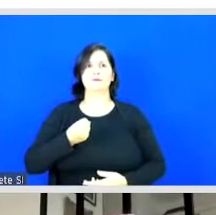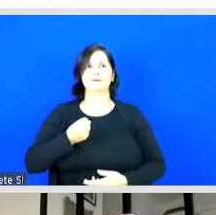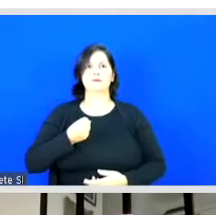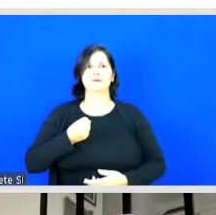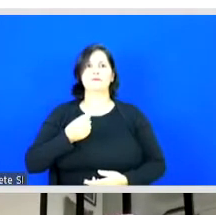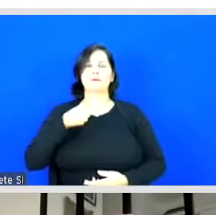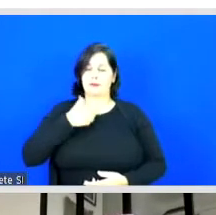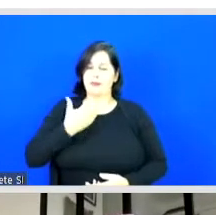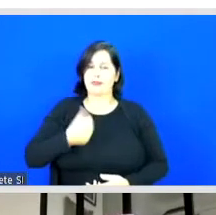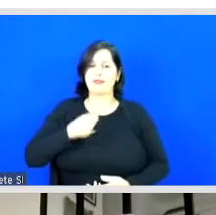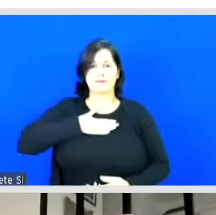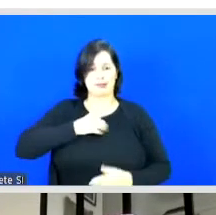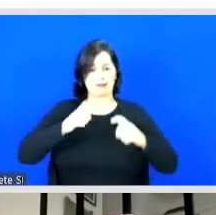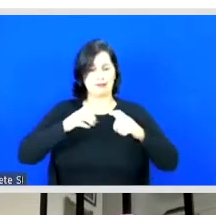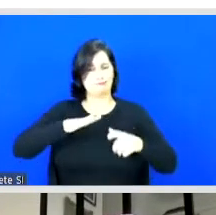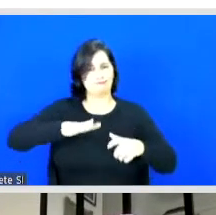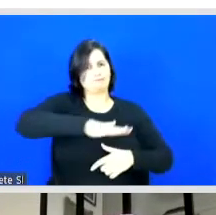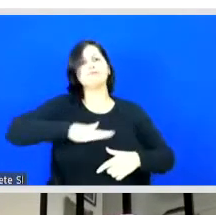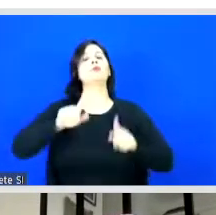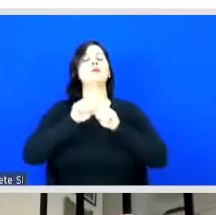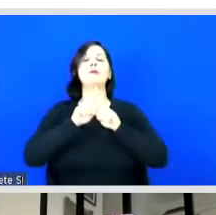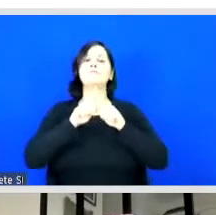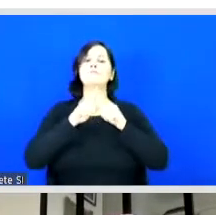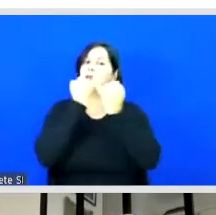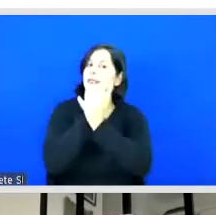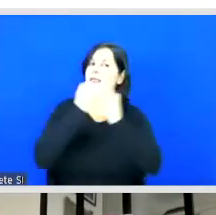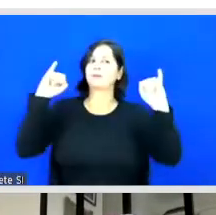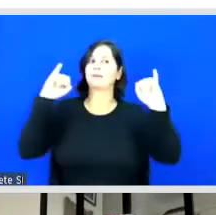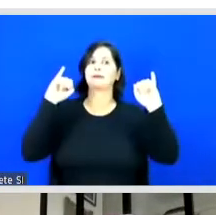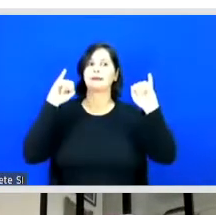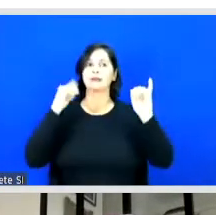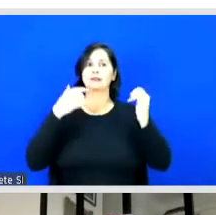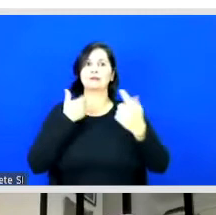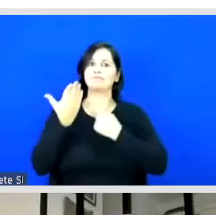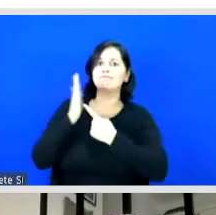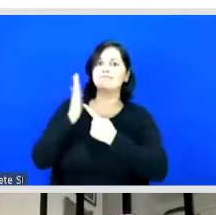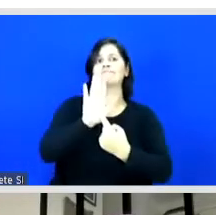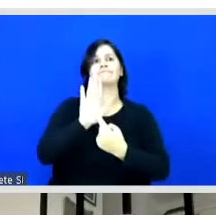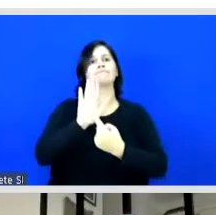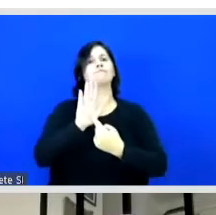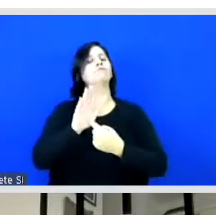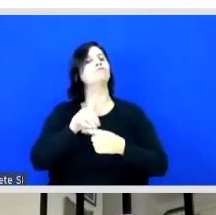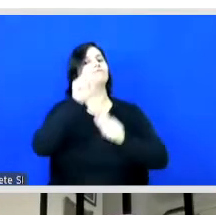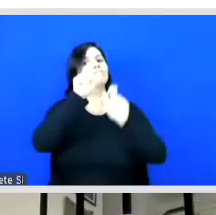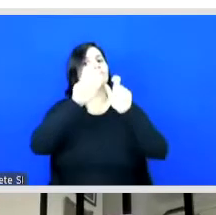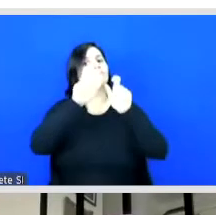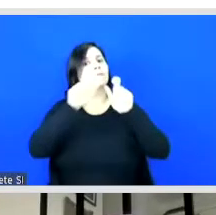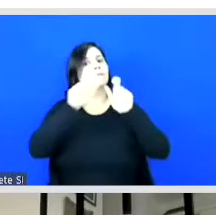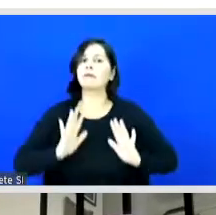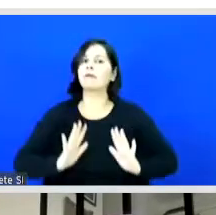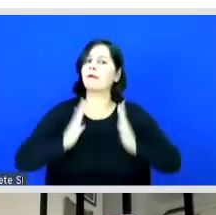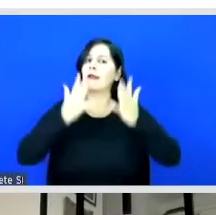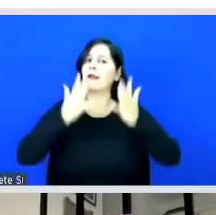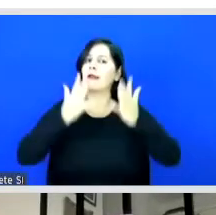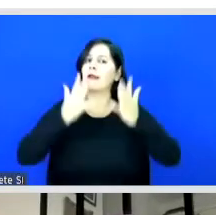everyday life. So we understand that we need much higher awareness among citizens and consumers, and they have really